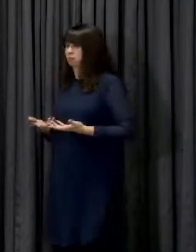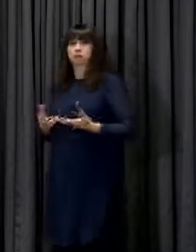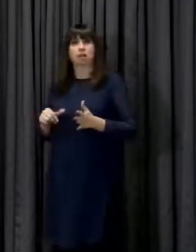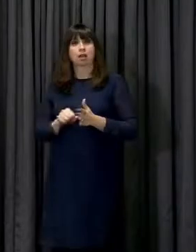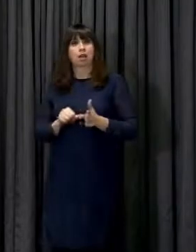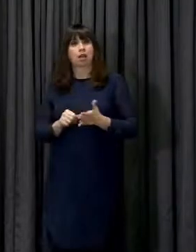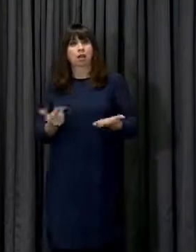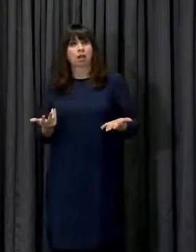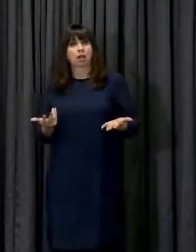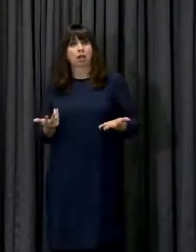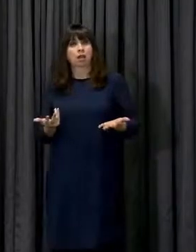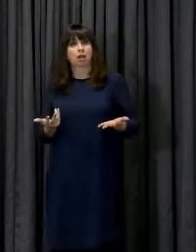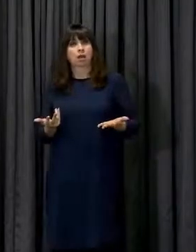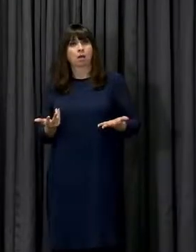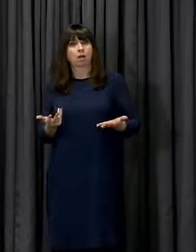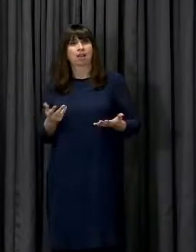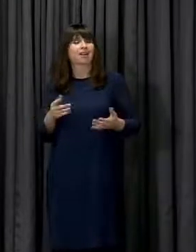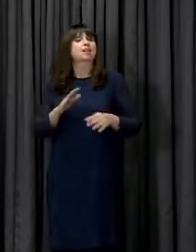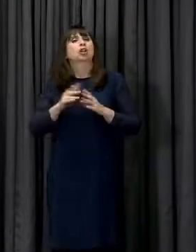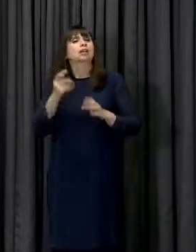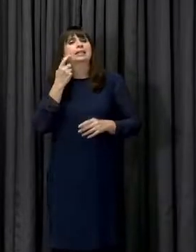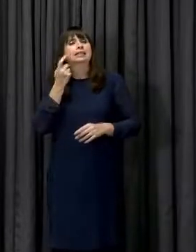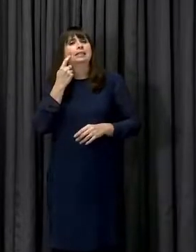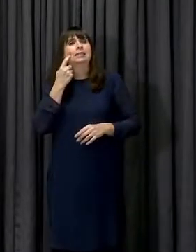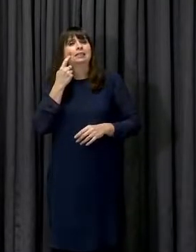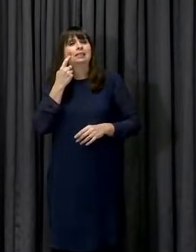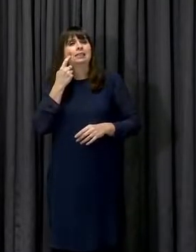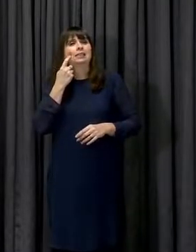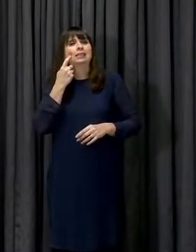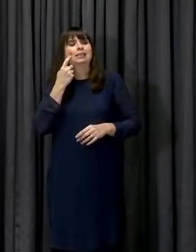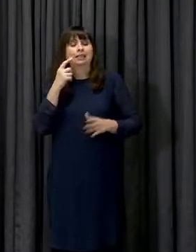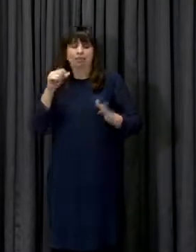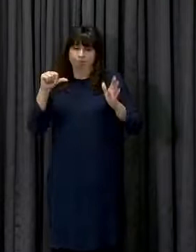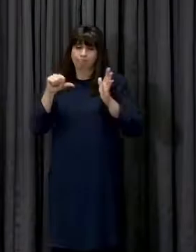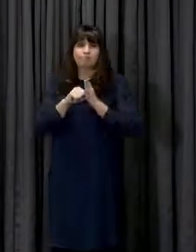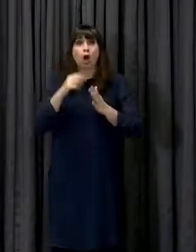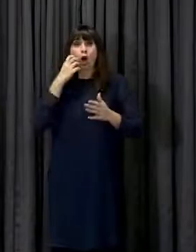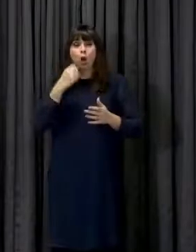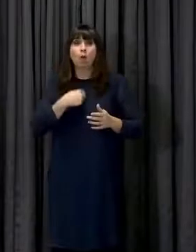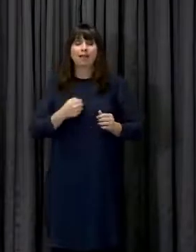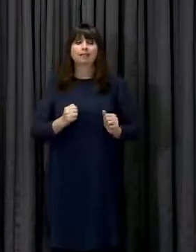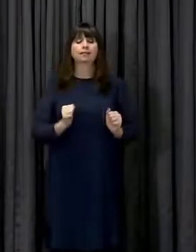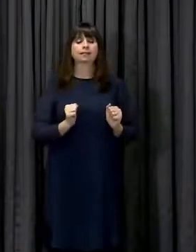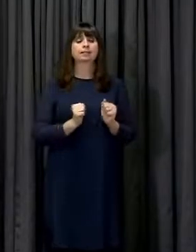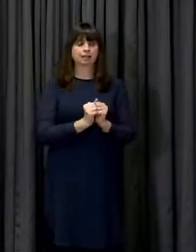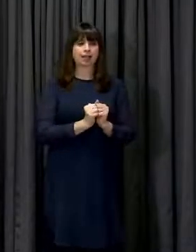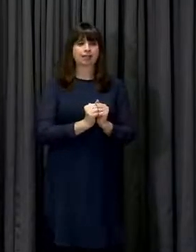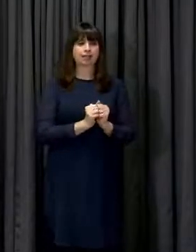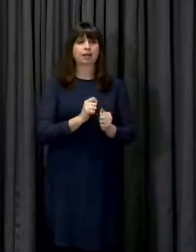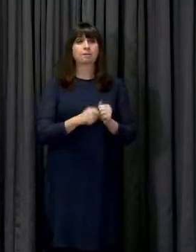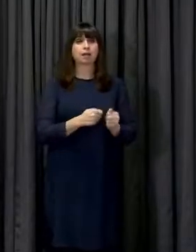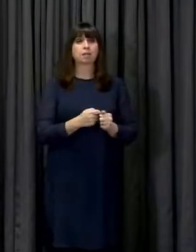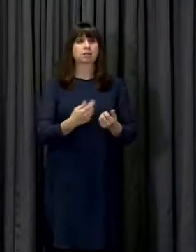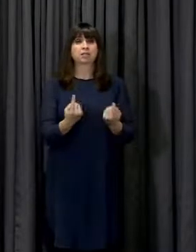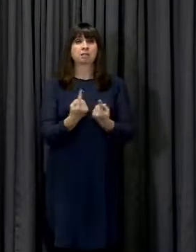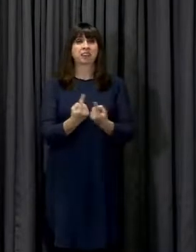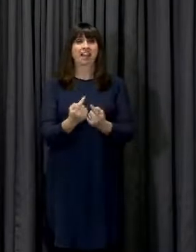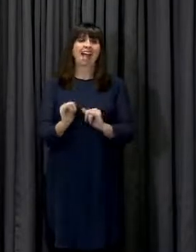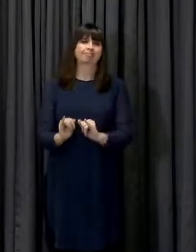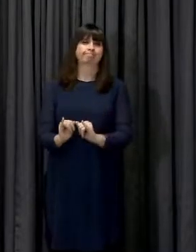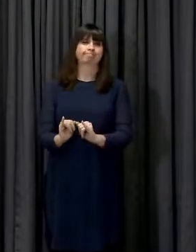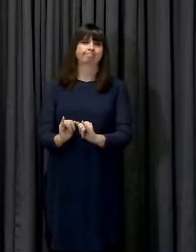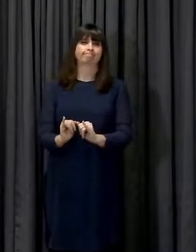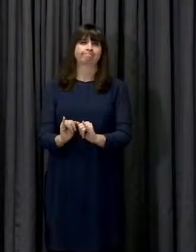is never a simple, straightforward choice. Every choice we make has consequences. Every choice we make